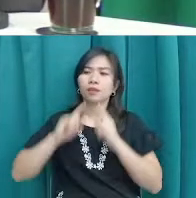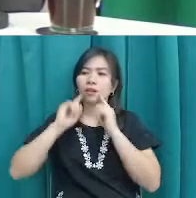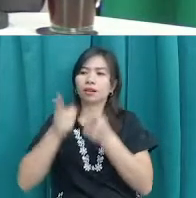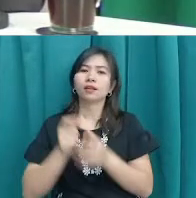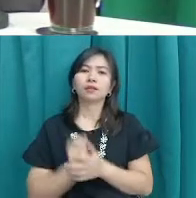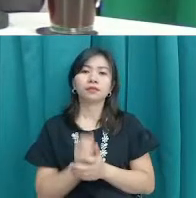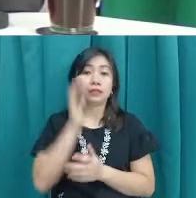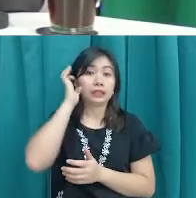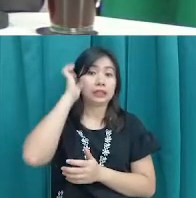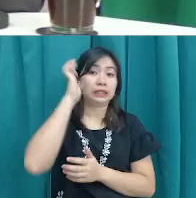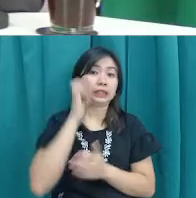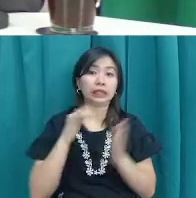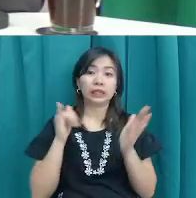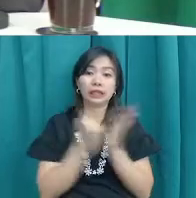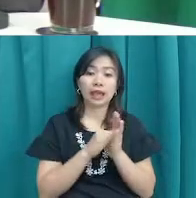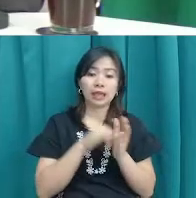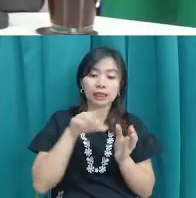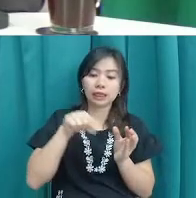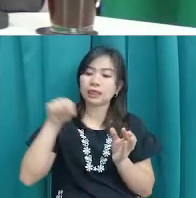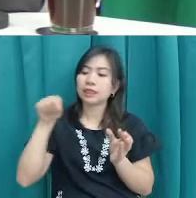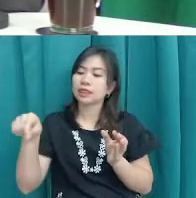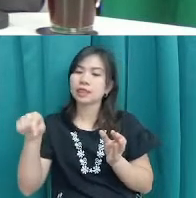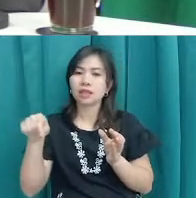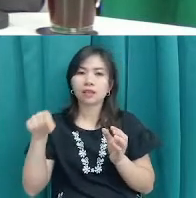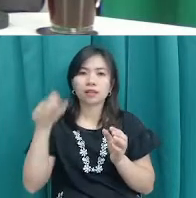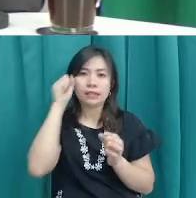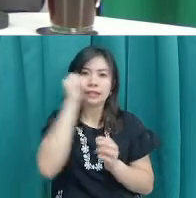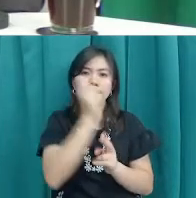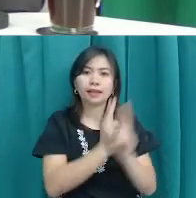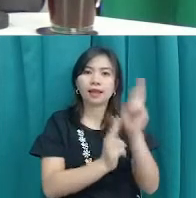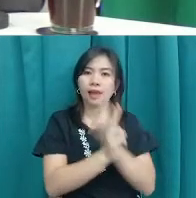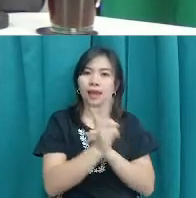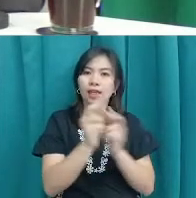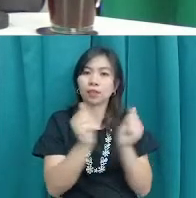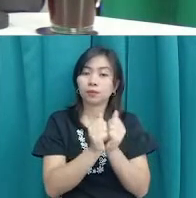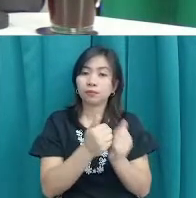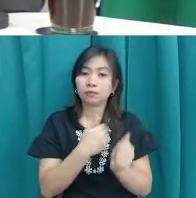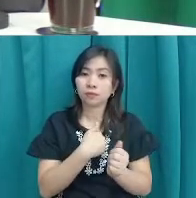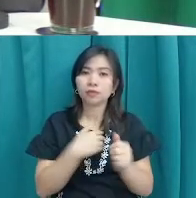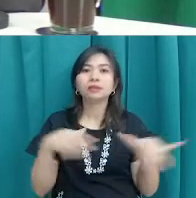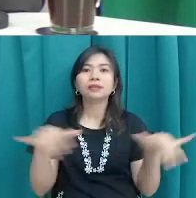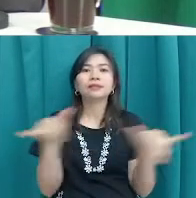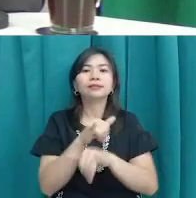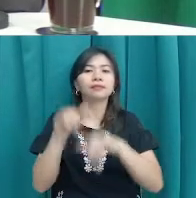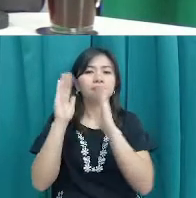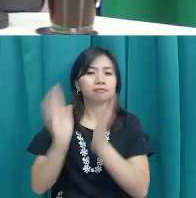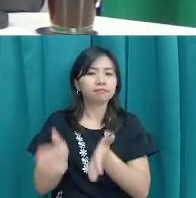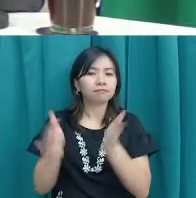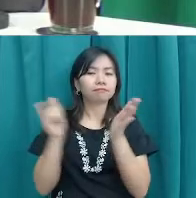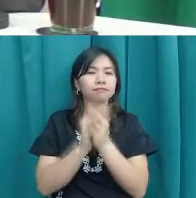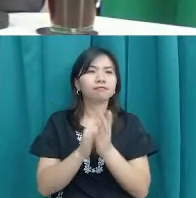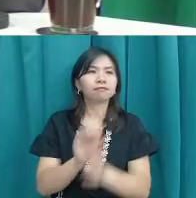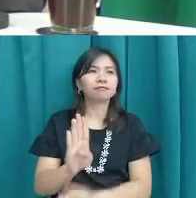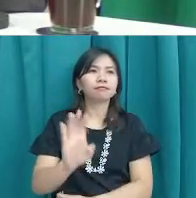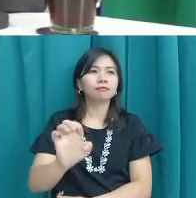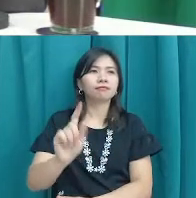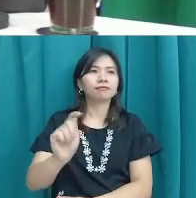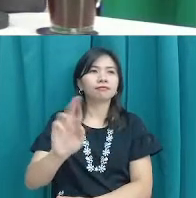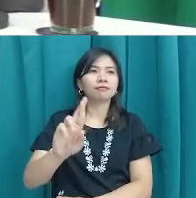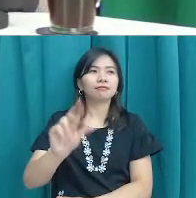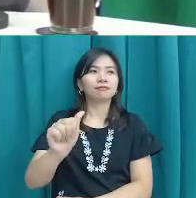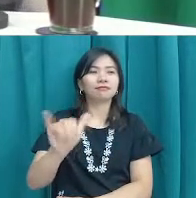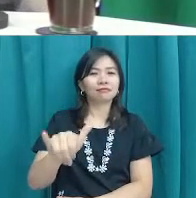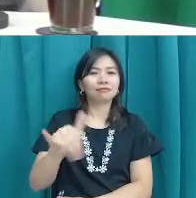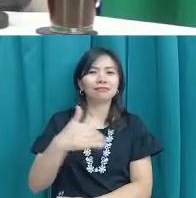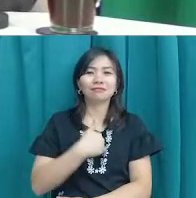his hand with me in the dish, the same shall betray me. Okay? The